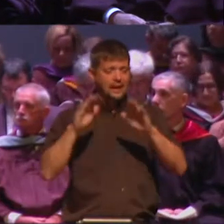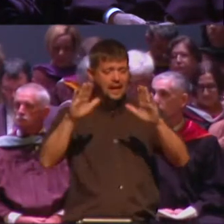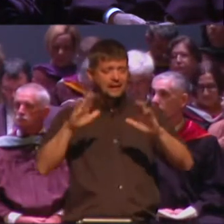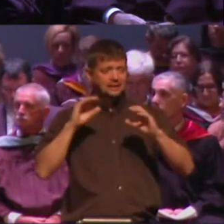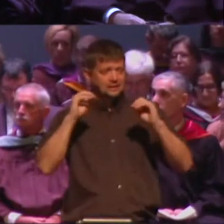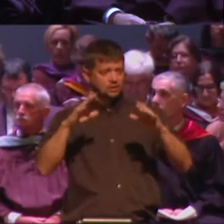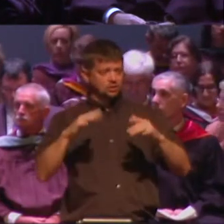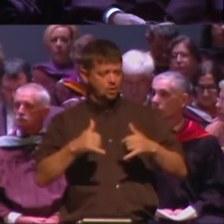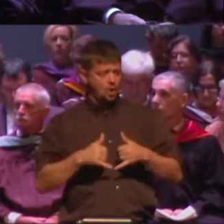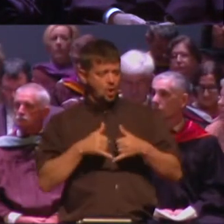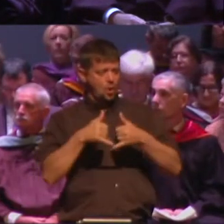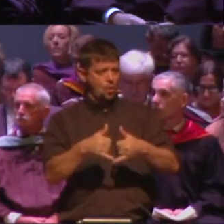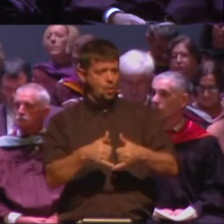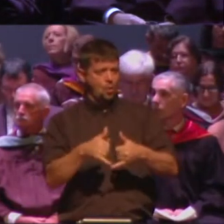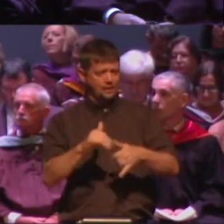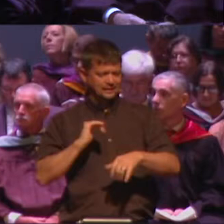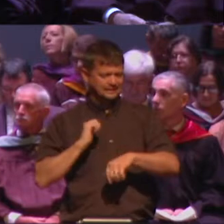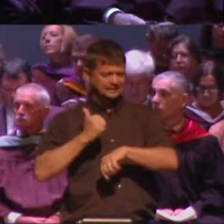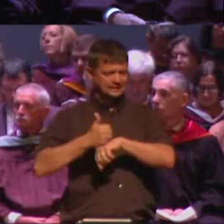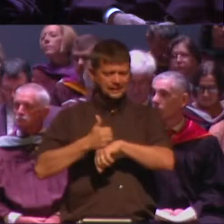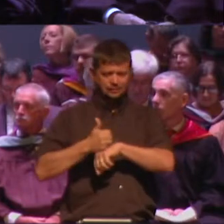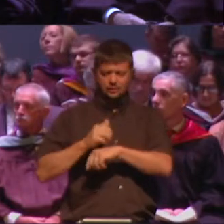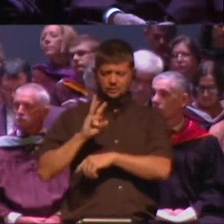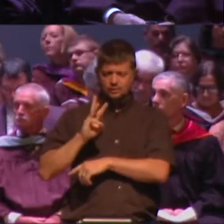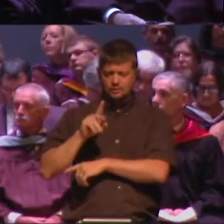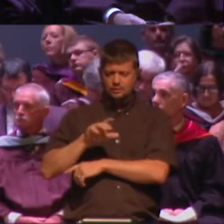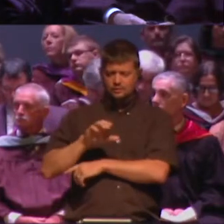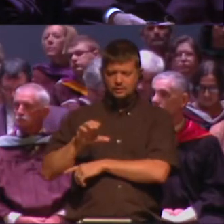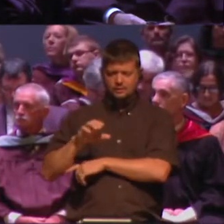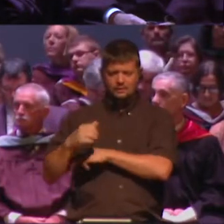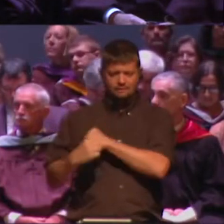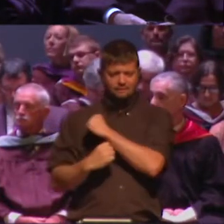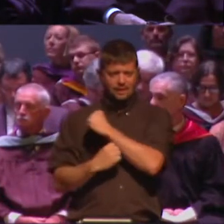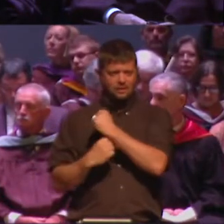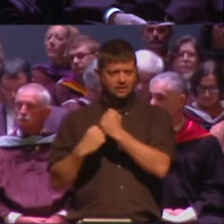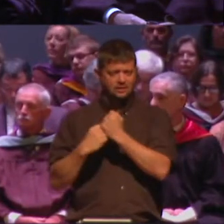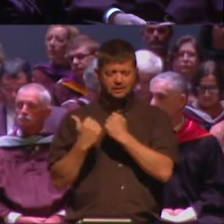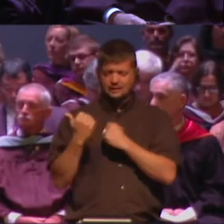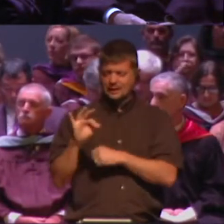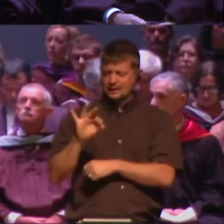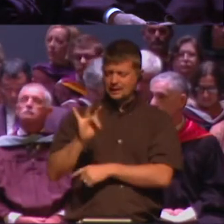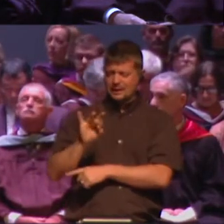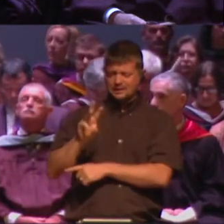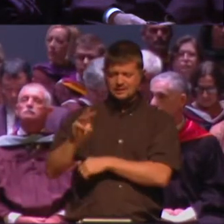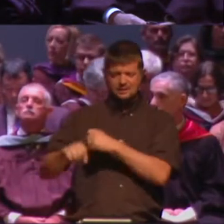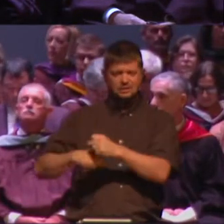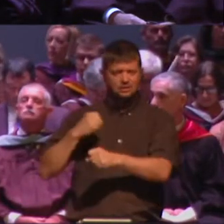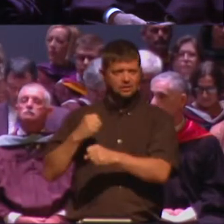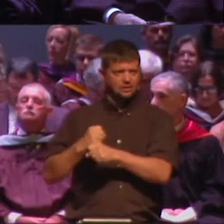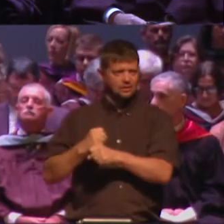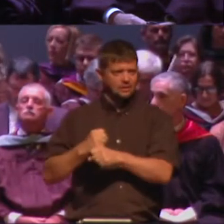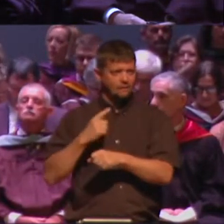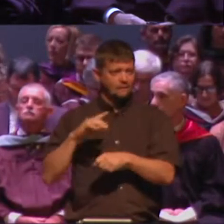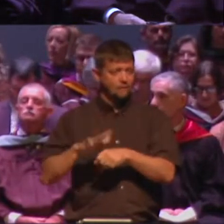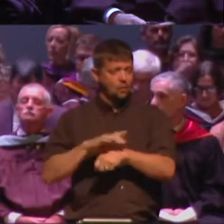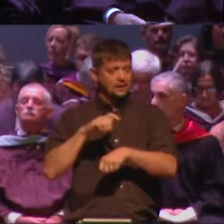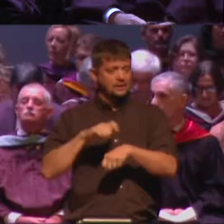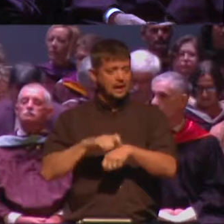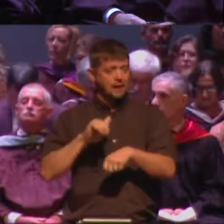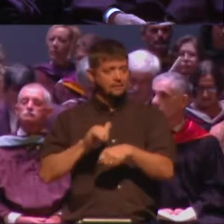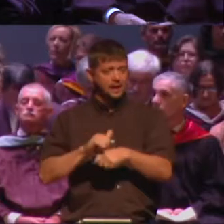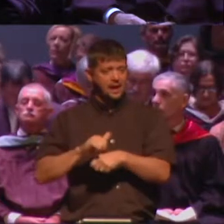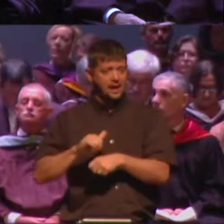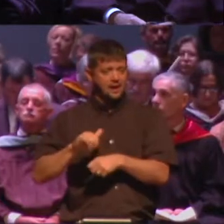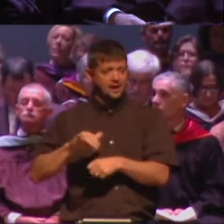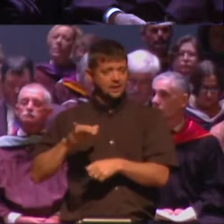Award was established by the Western Piedmont Foundation in 1986 to honor a member of the full-time faculty nominated by